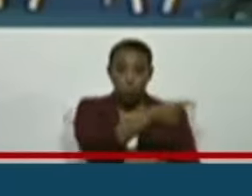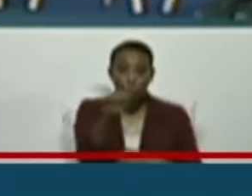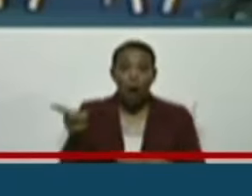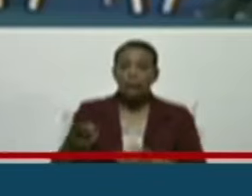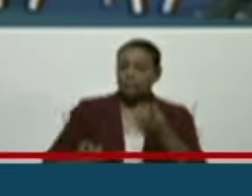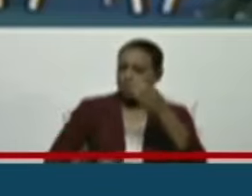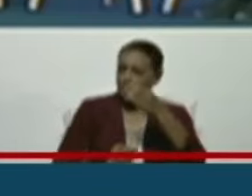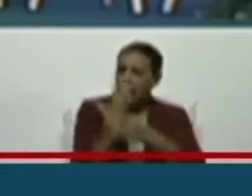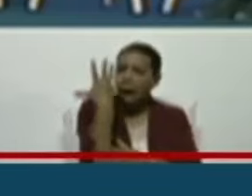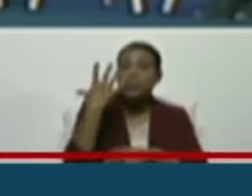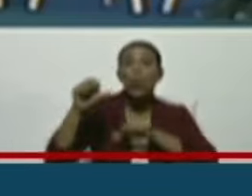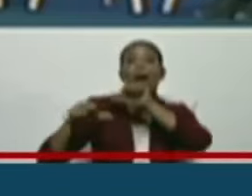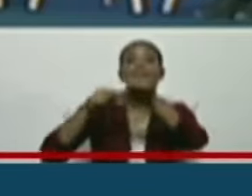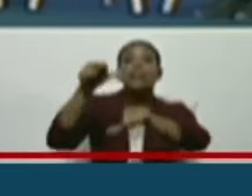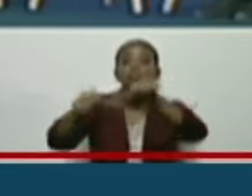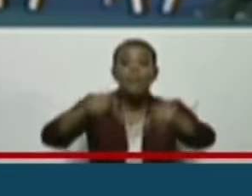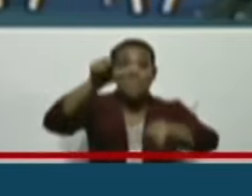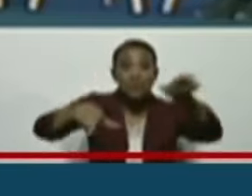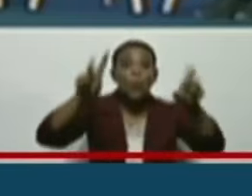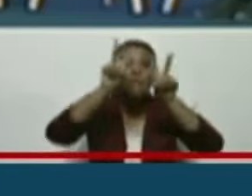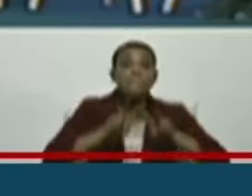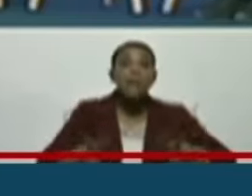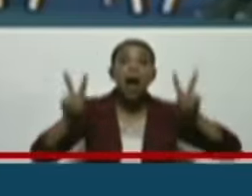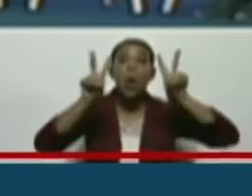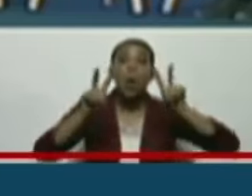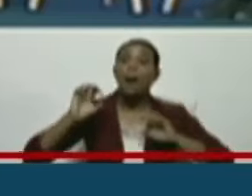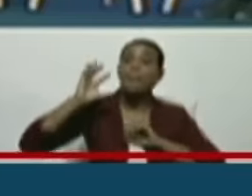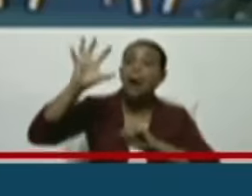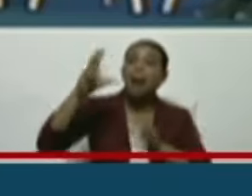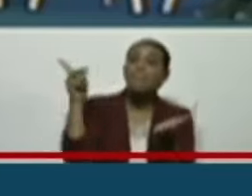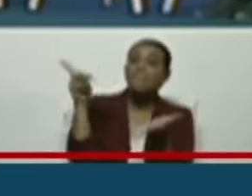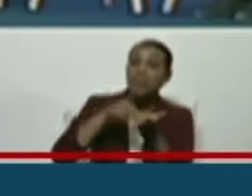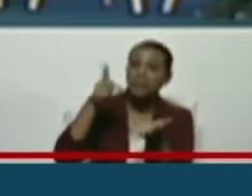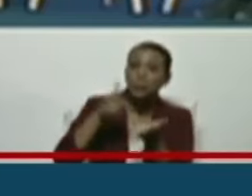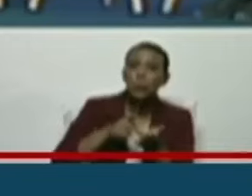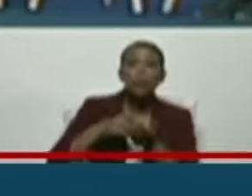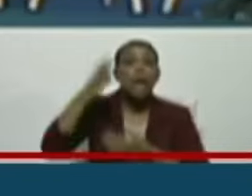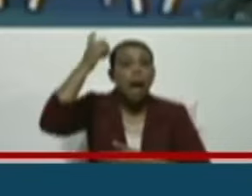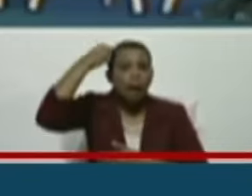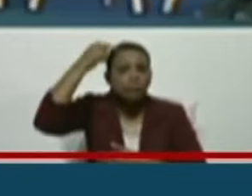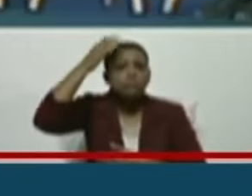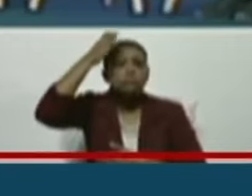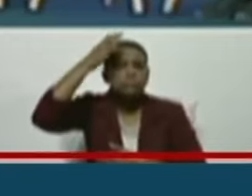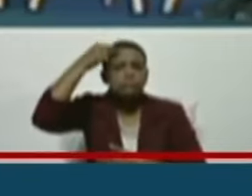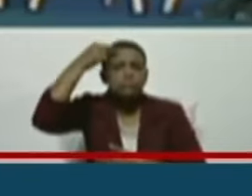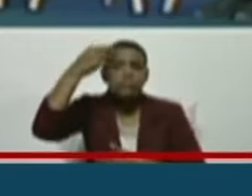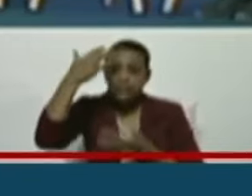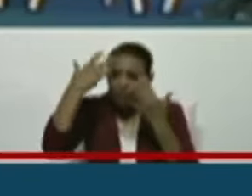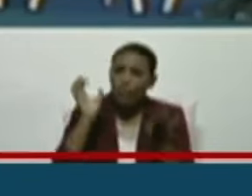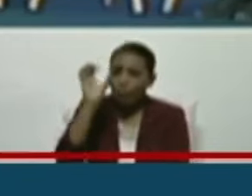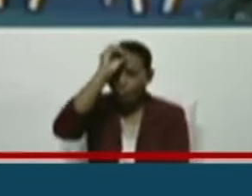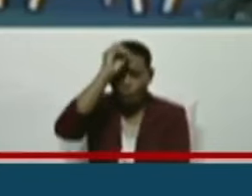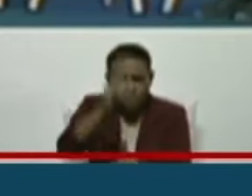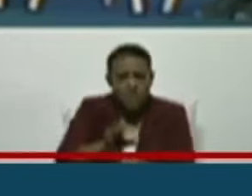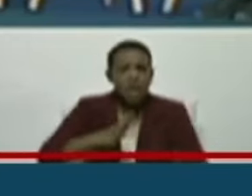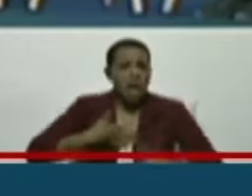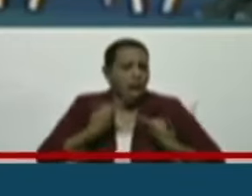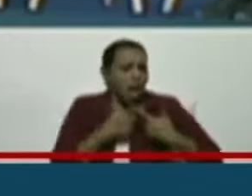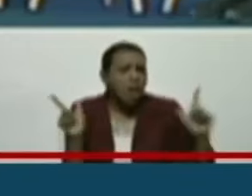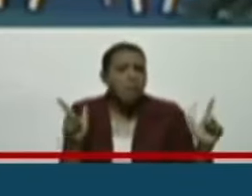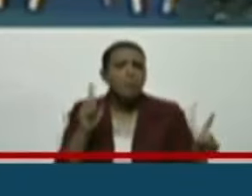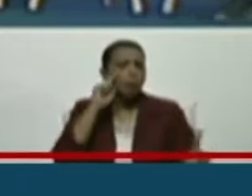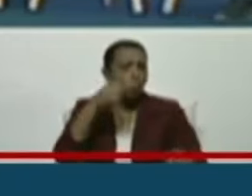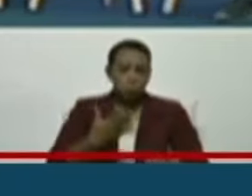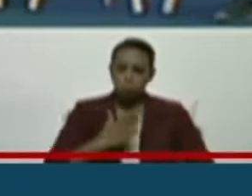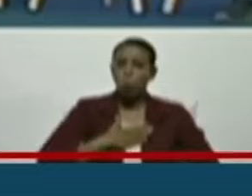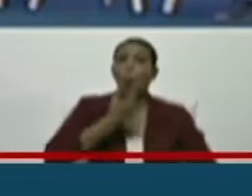democracy, because we are forging the new generations in the values of participation, of conscience,